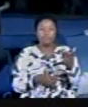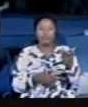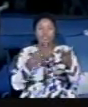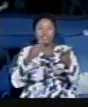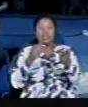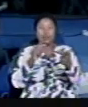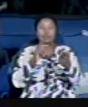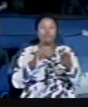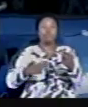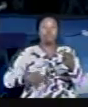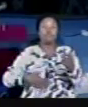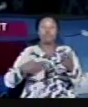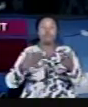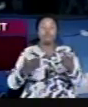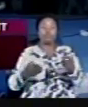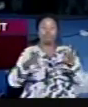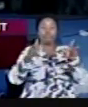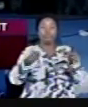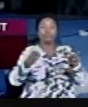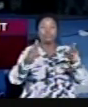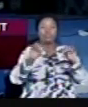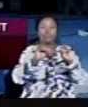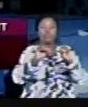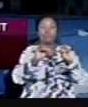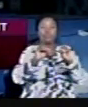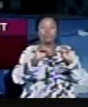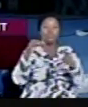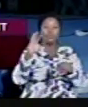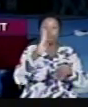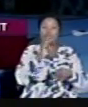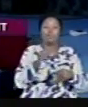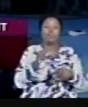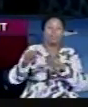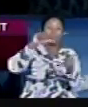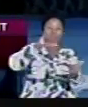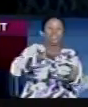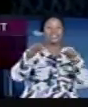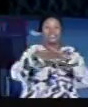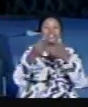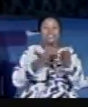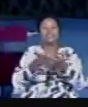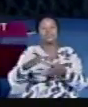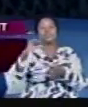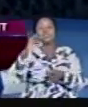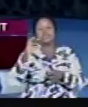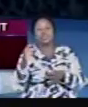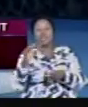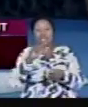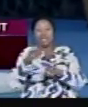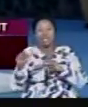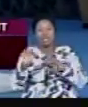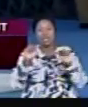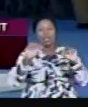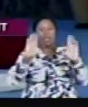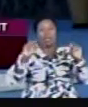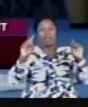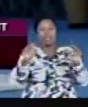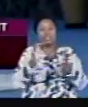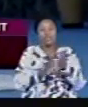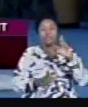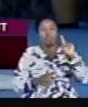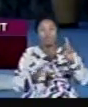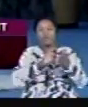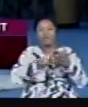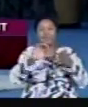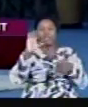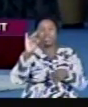of being baptized in the Spirit. Acts chapter 1, verse 8. In Acts